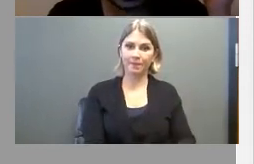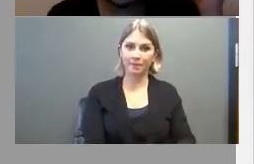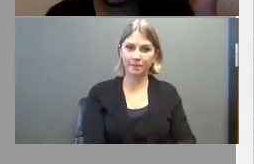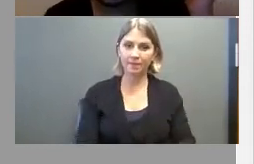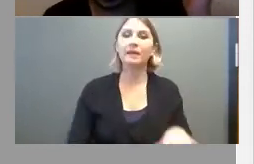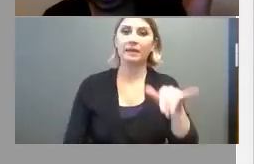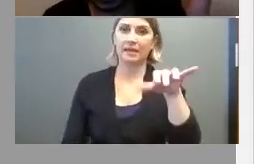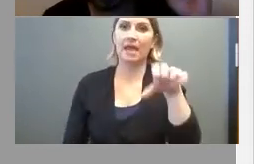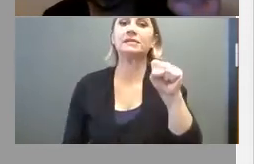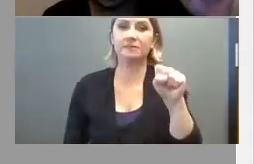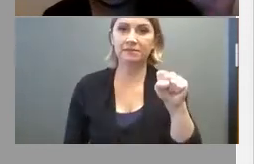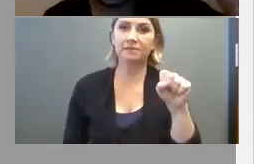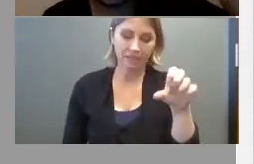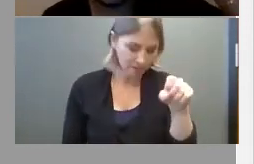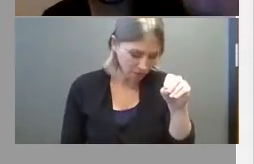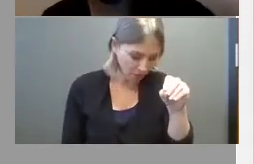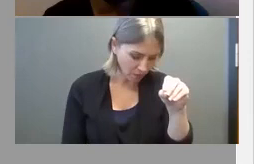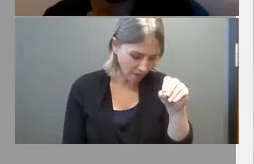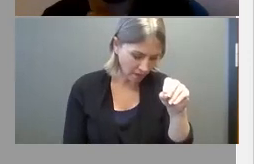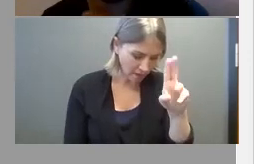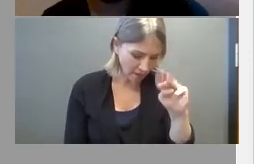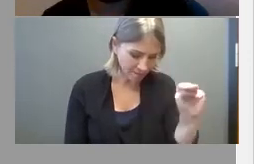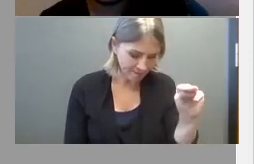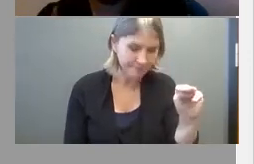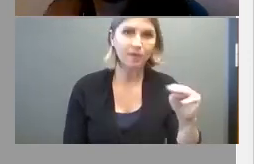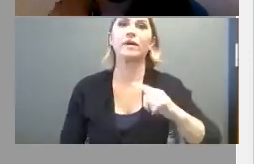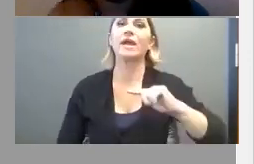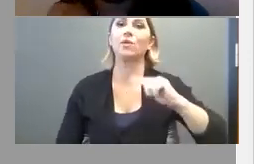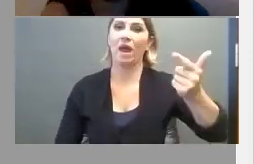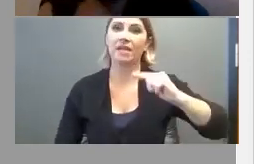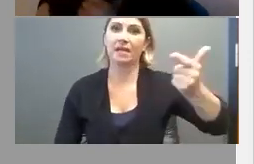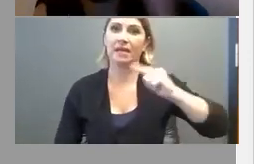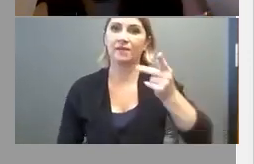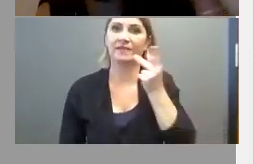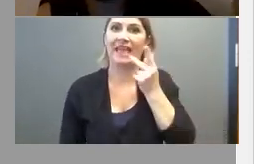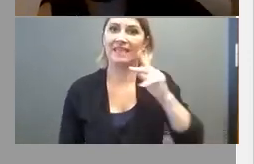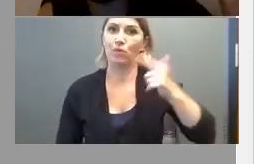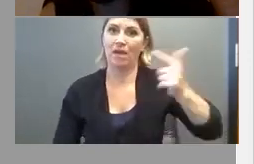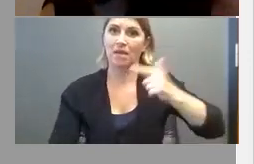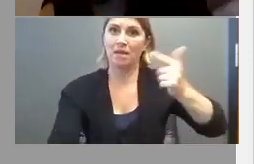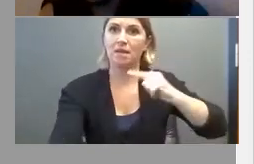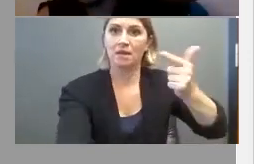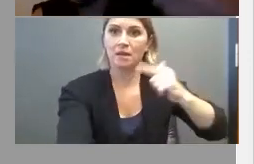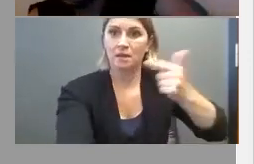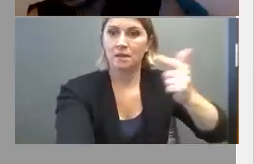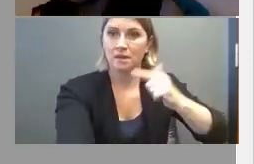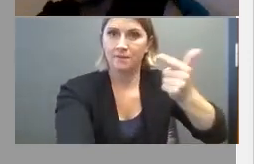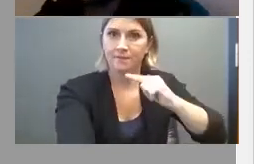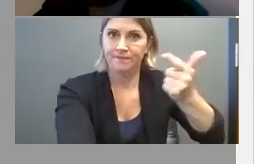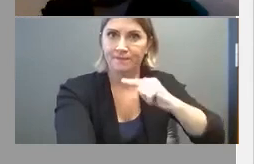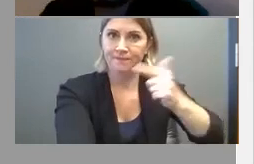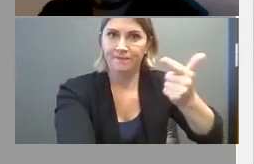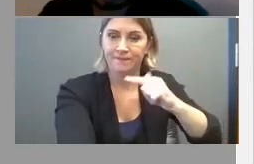Yes. So, Parvez, so if you go through slide number 49, you should be able to understand what the two